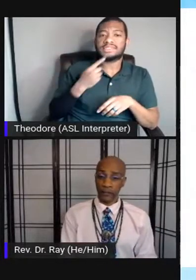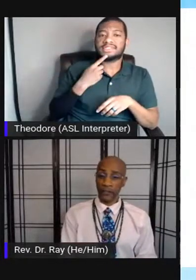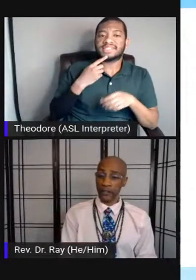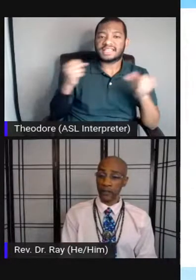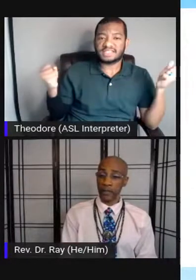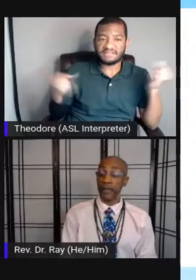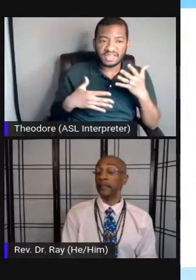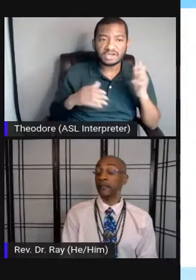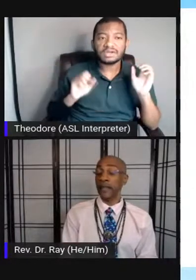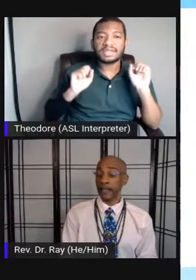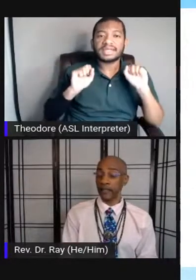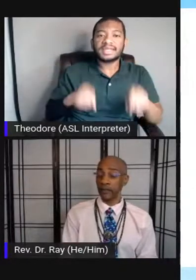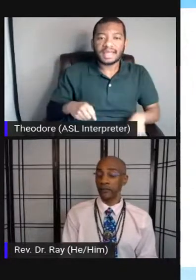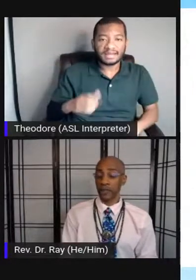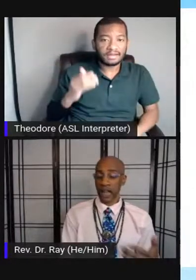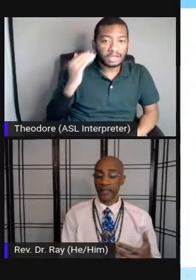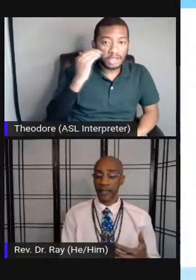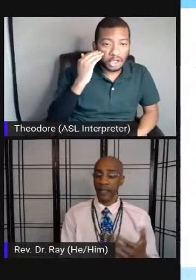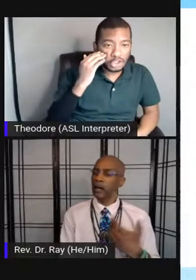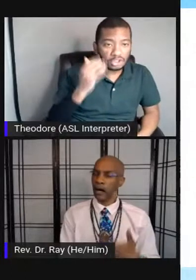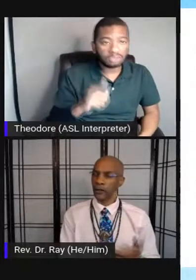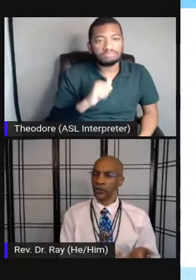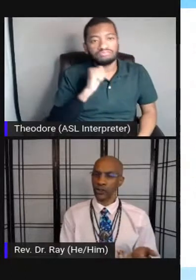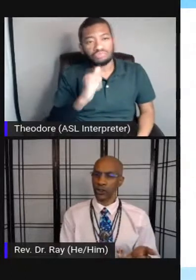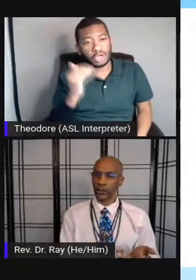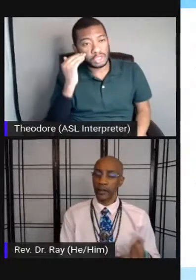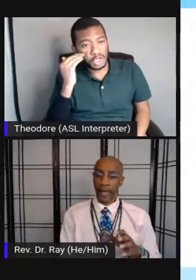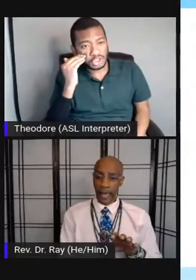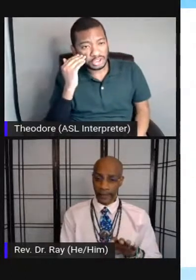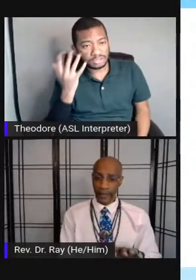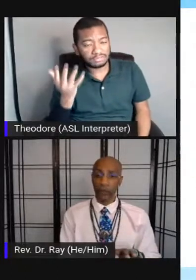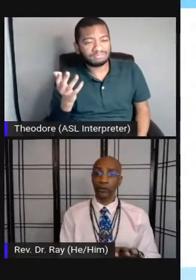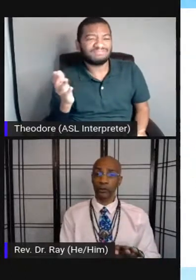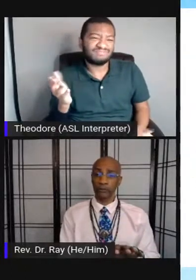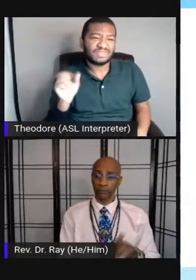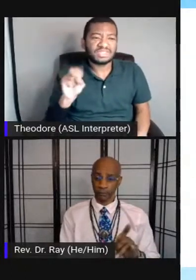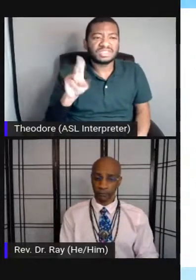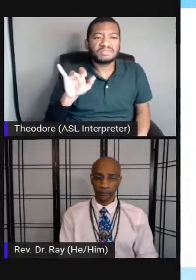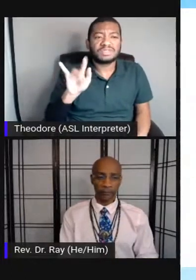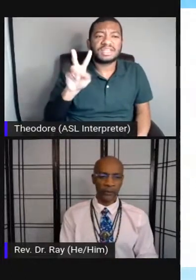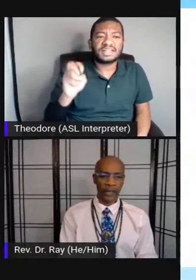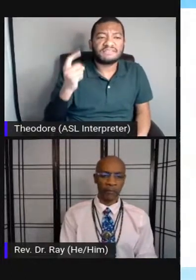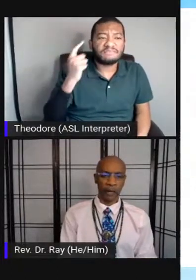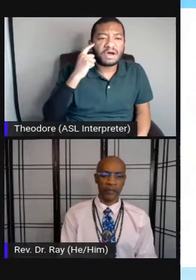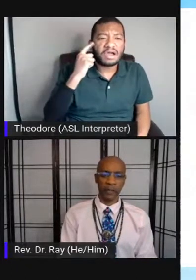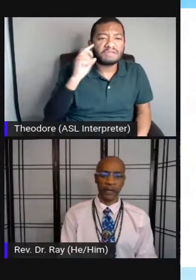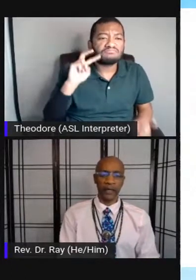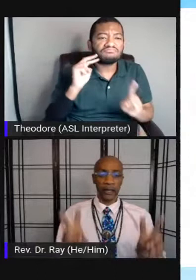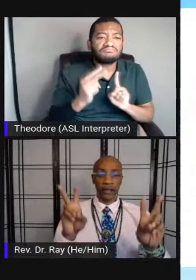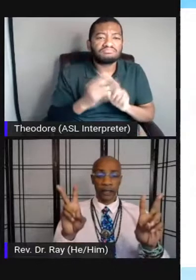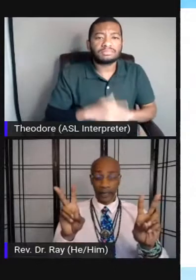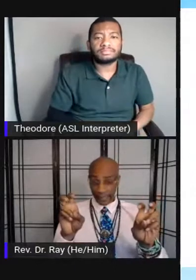And if it is to be eliminated, which I say understood and healed, it must